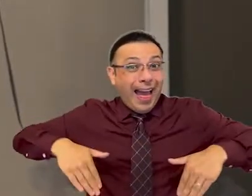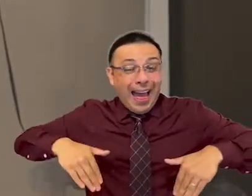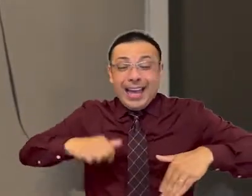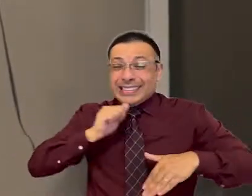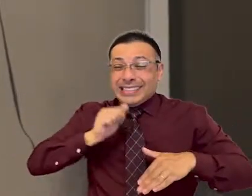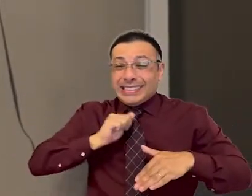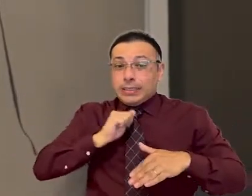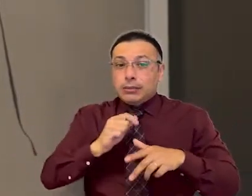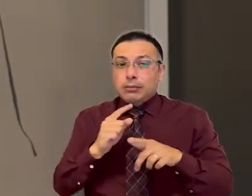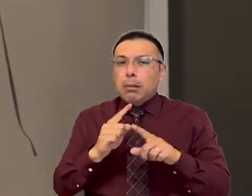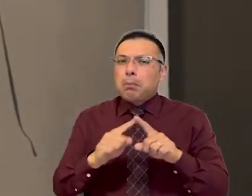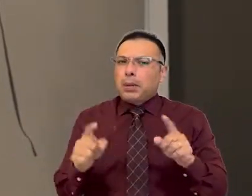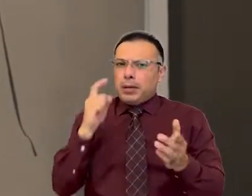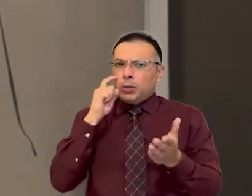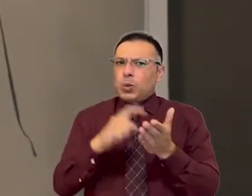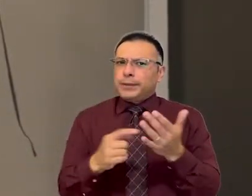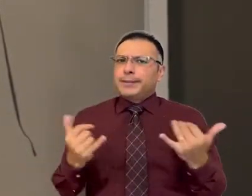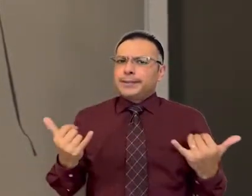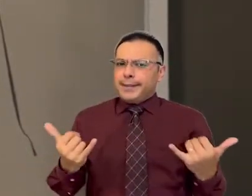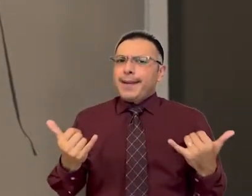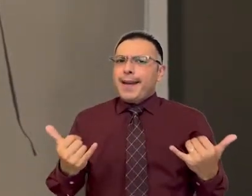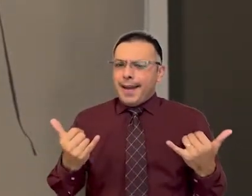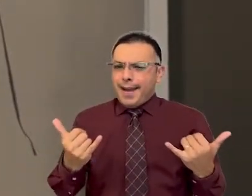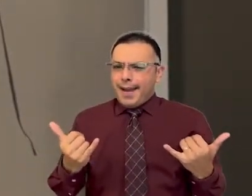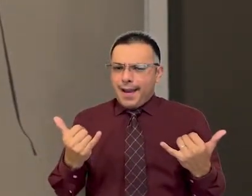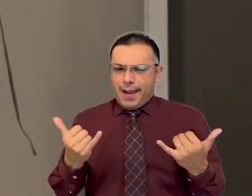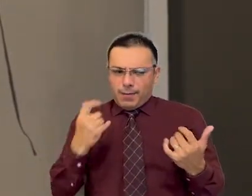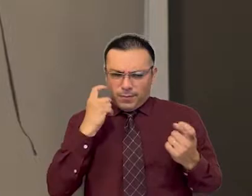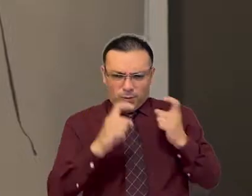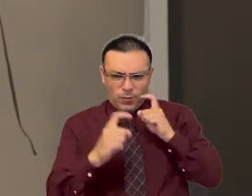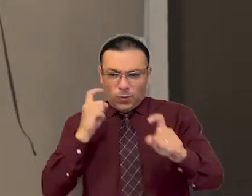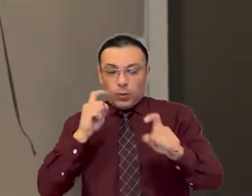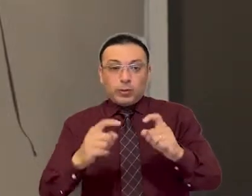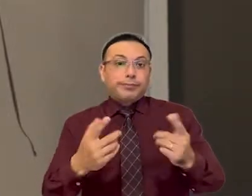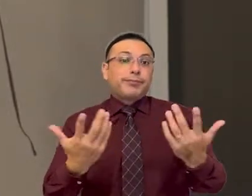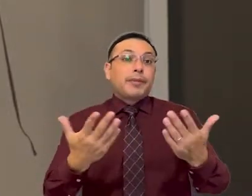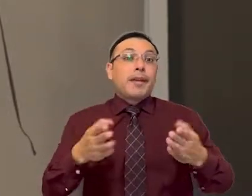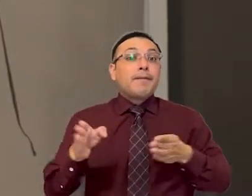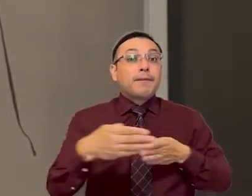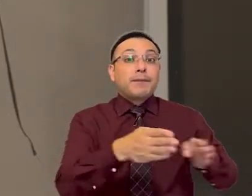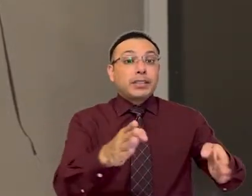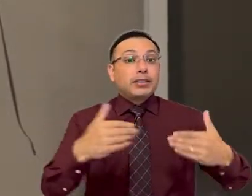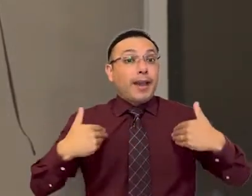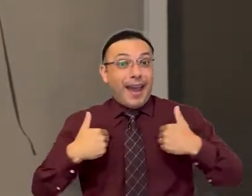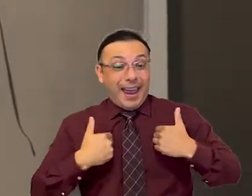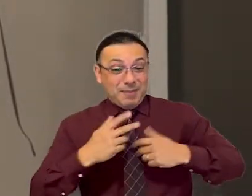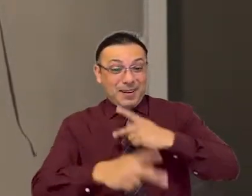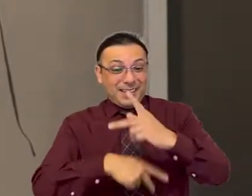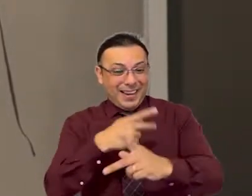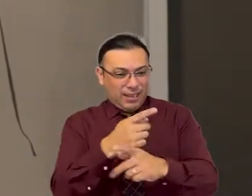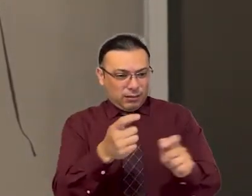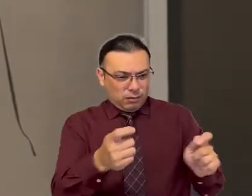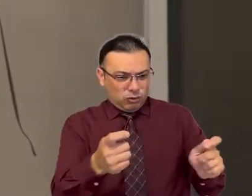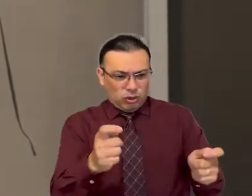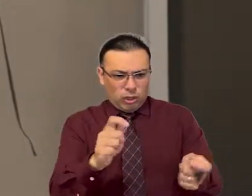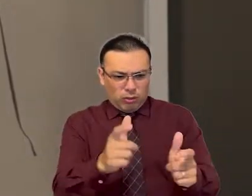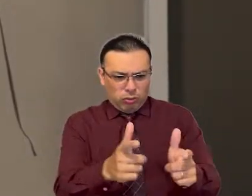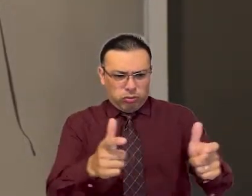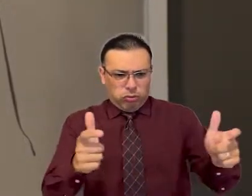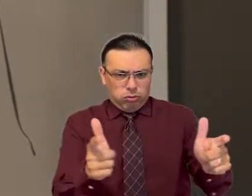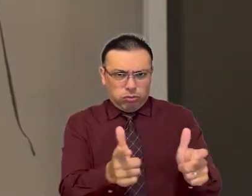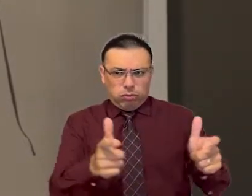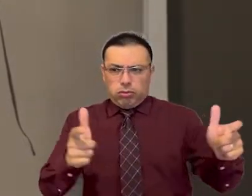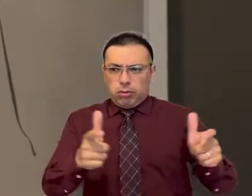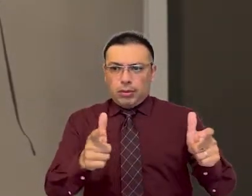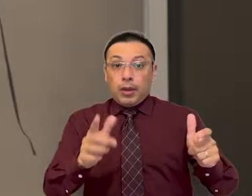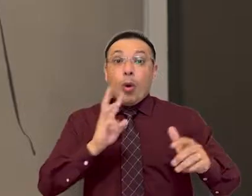see through shifting species and shifting stocks that our oceans are in fact